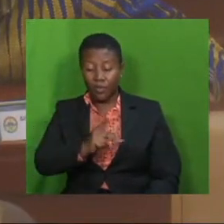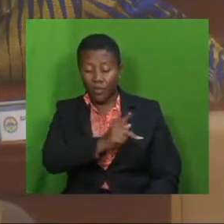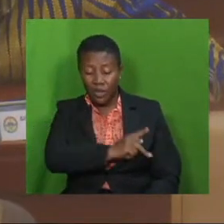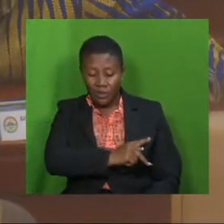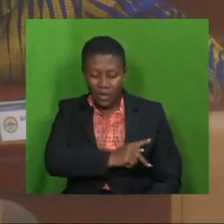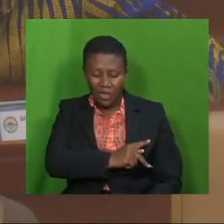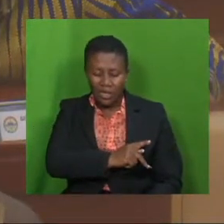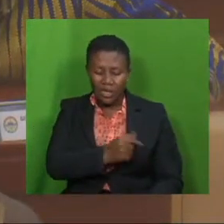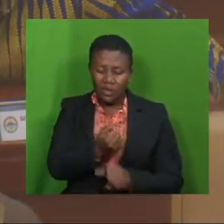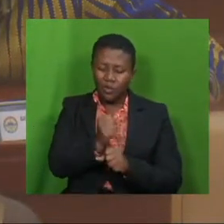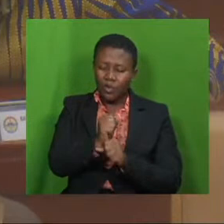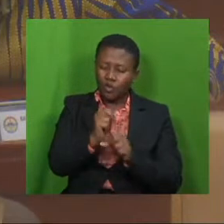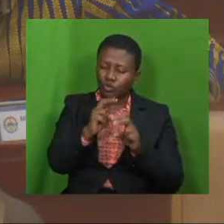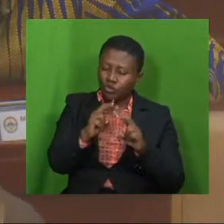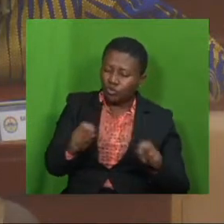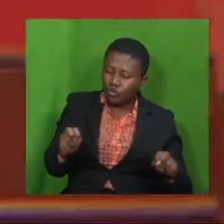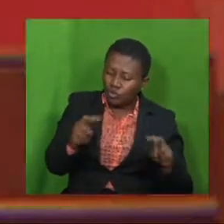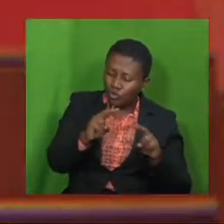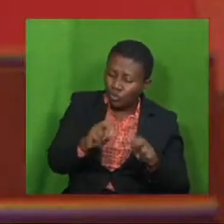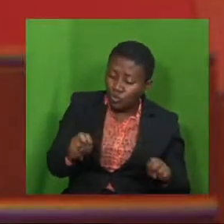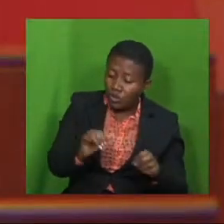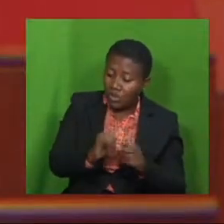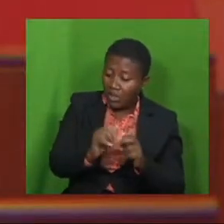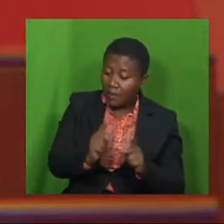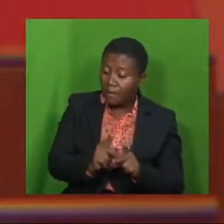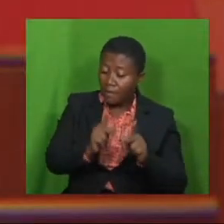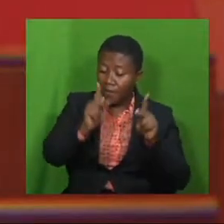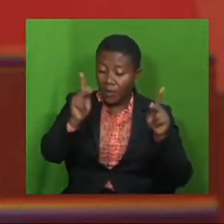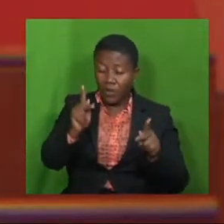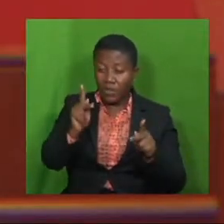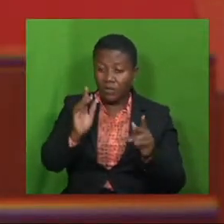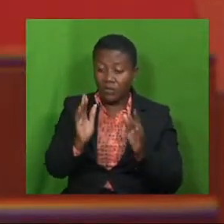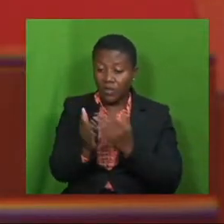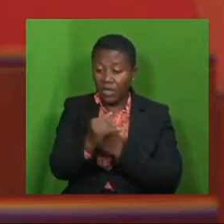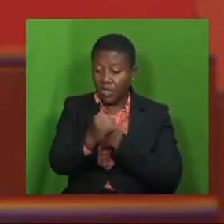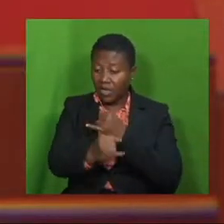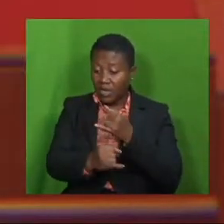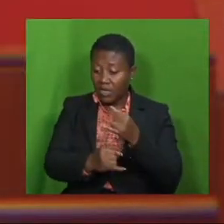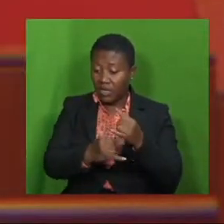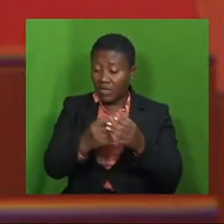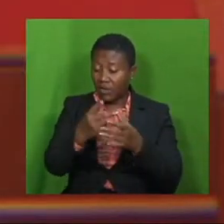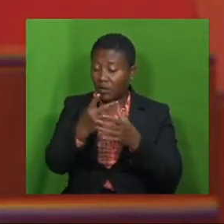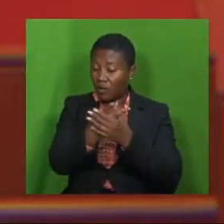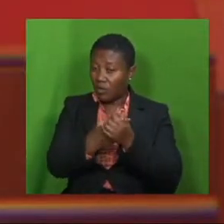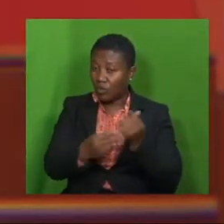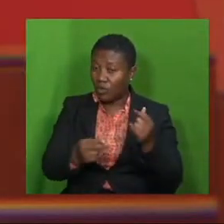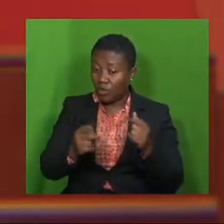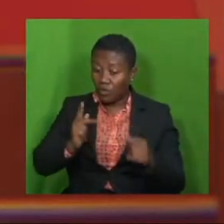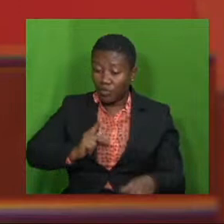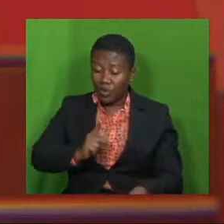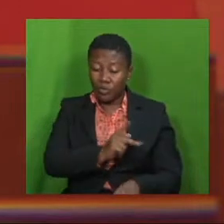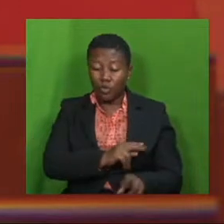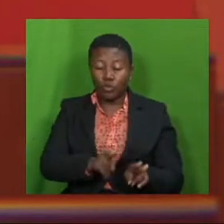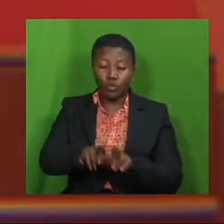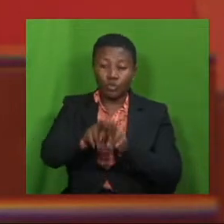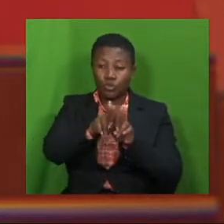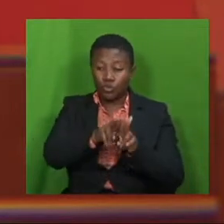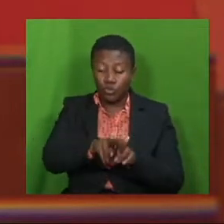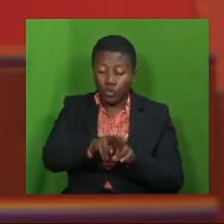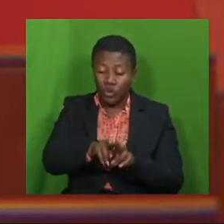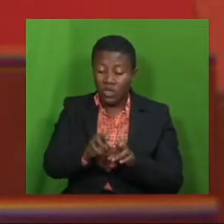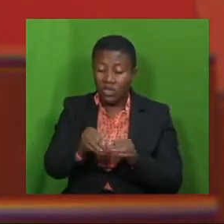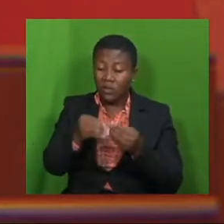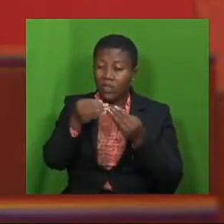document published by the Interparliamentary Union titled "The Parliamentary Mandate, a Global